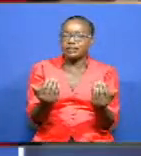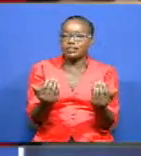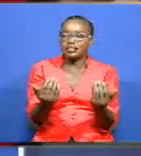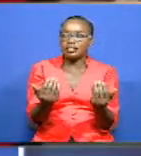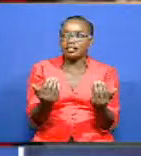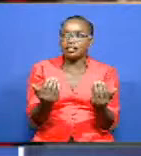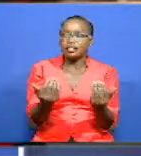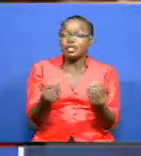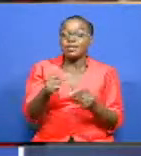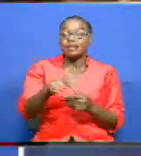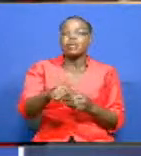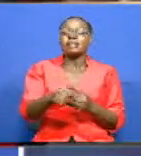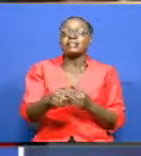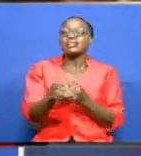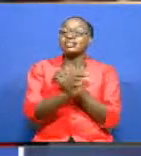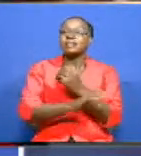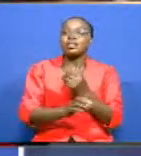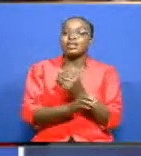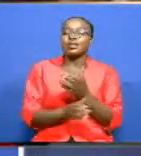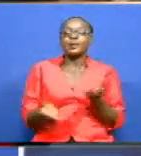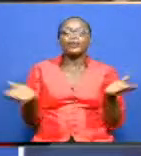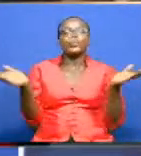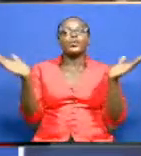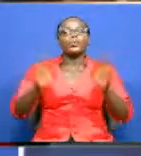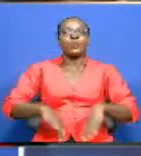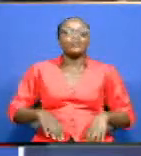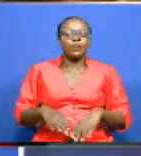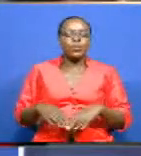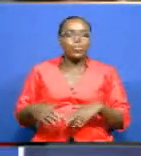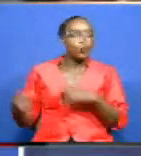and this country descends into chaos,